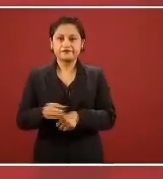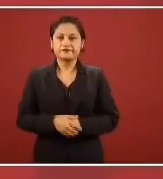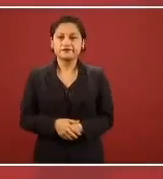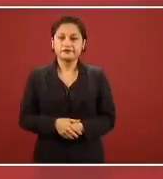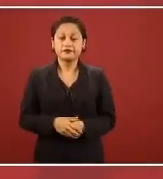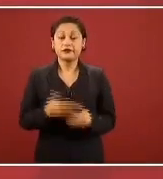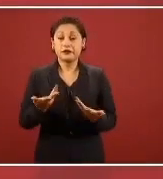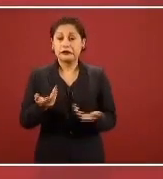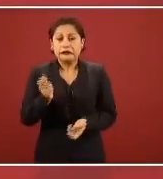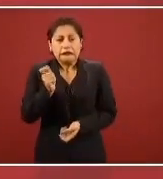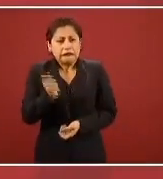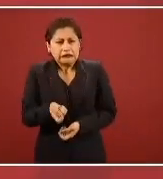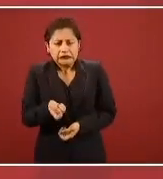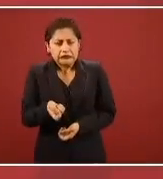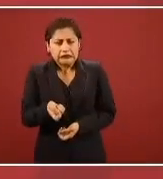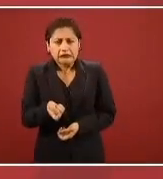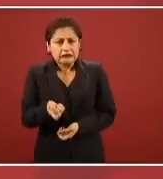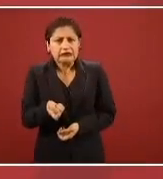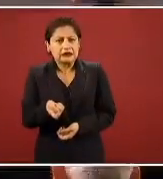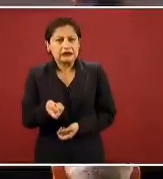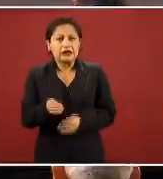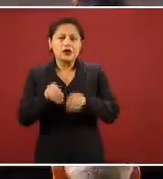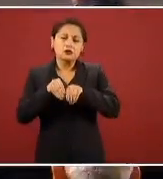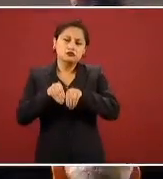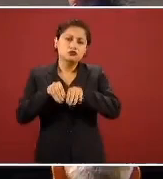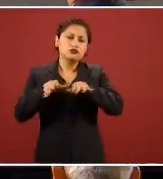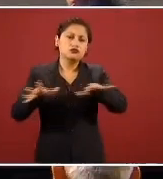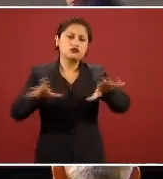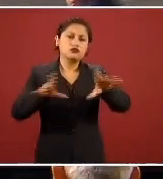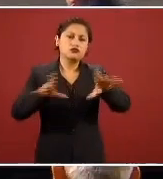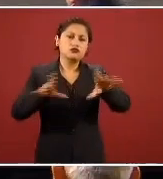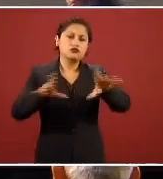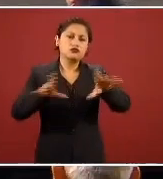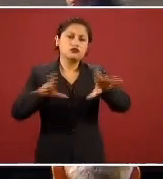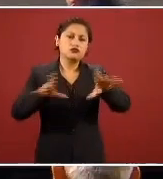presencia, significa ayudar más.